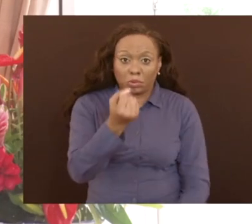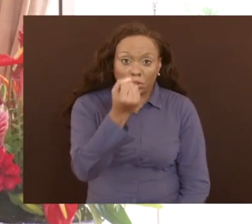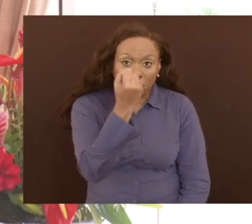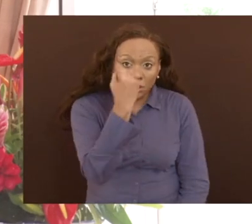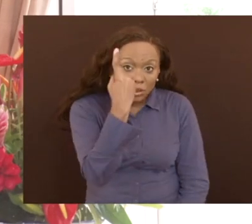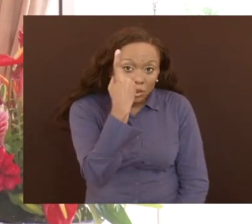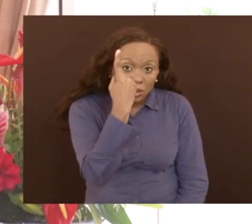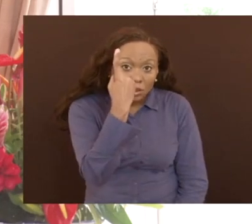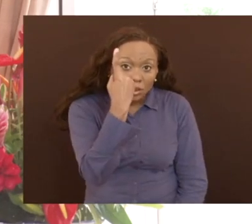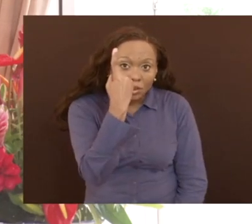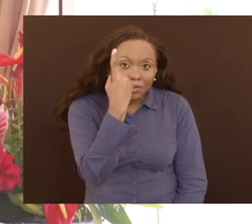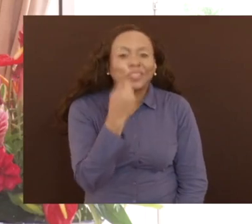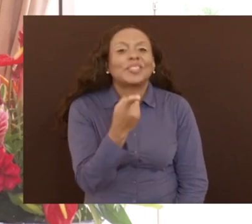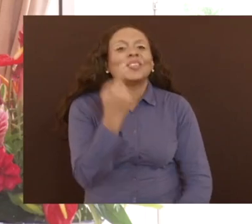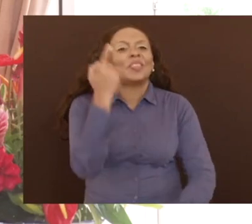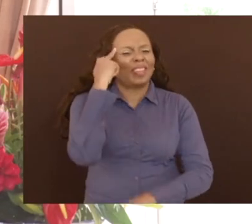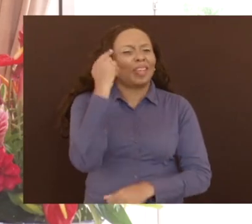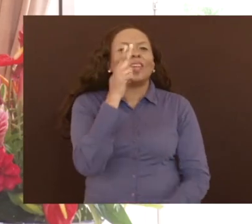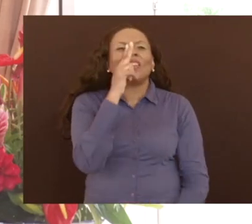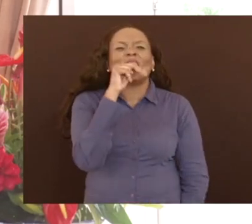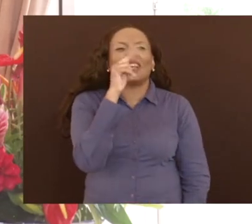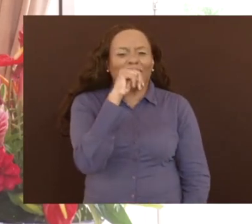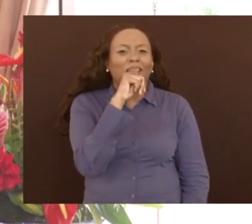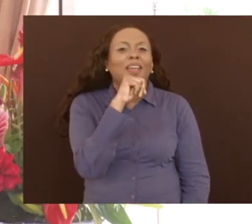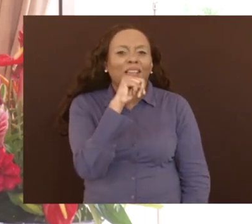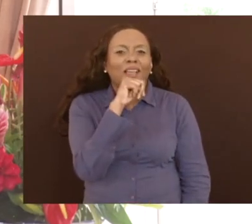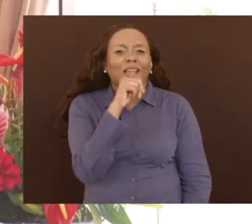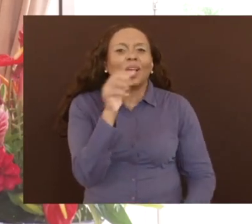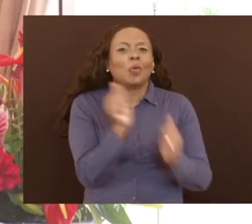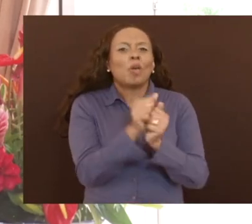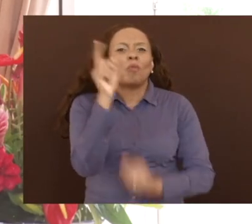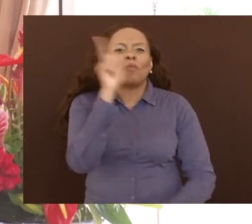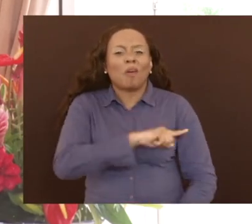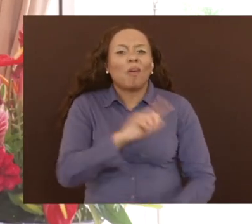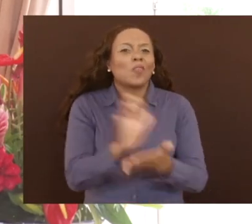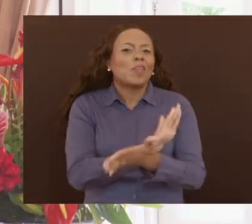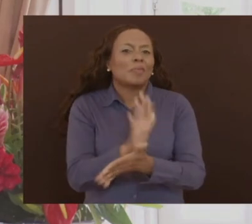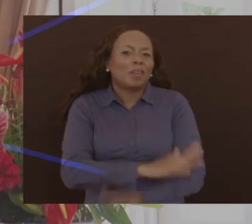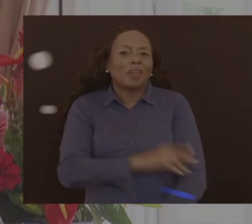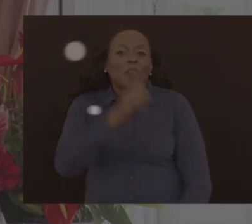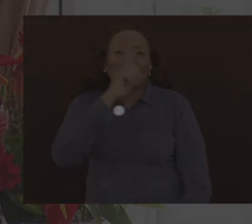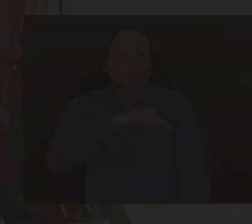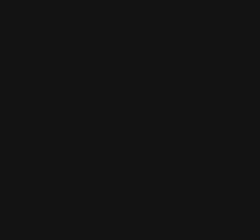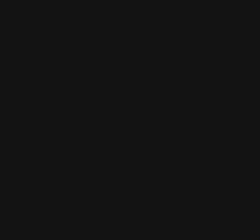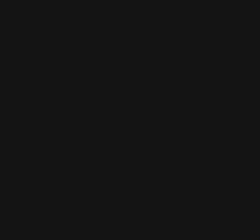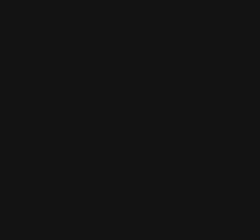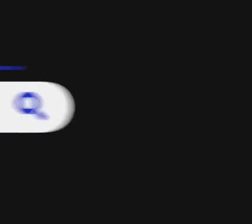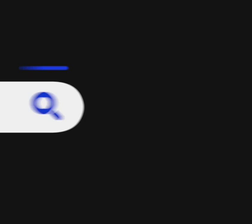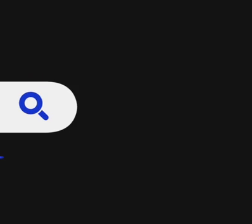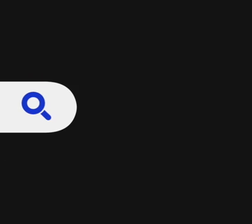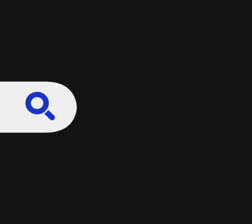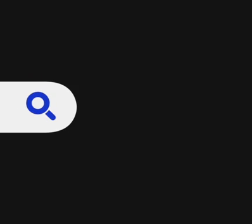is not even cute to be presenting either false test results or false vaccine certificates.